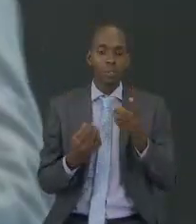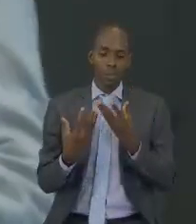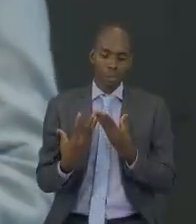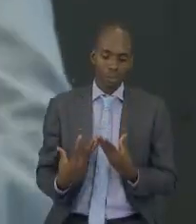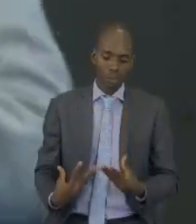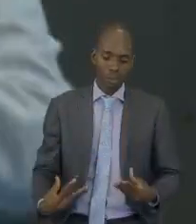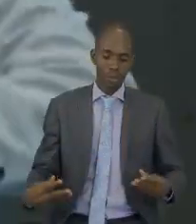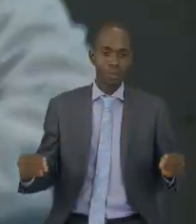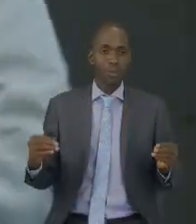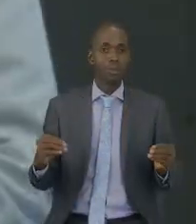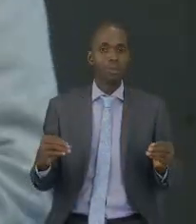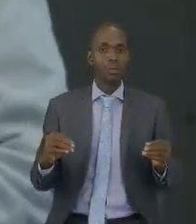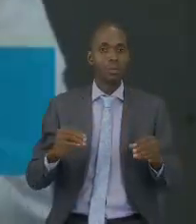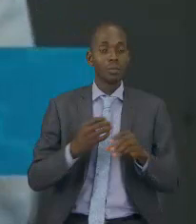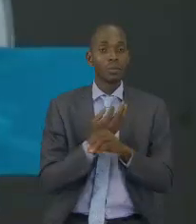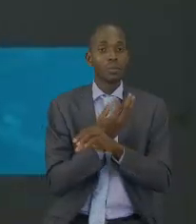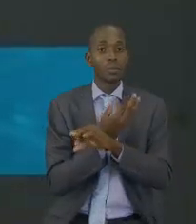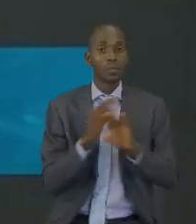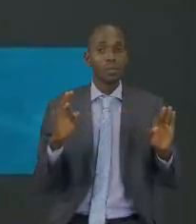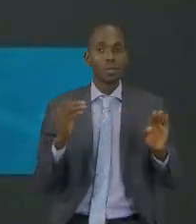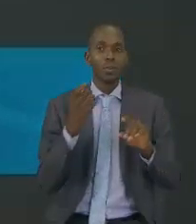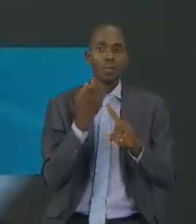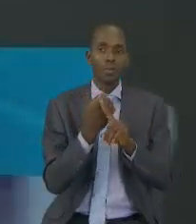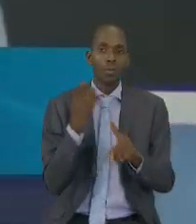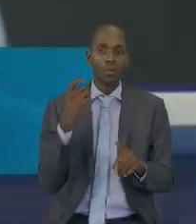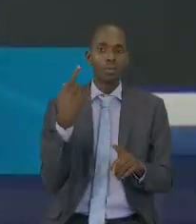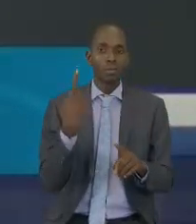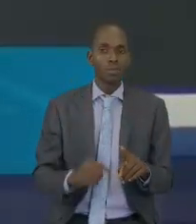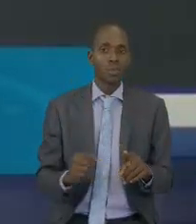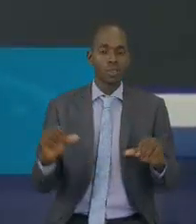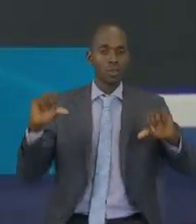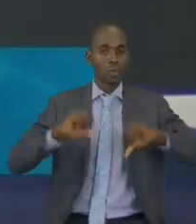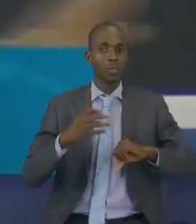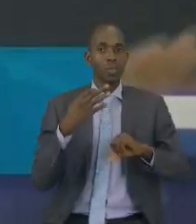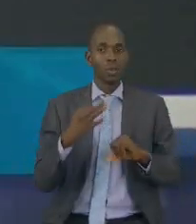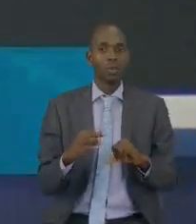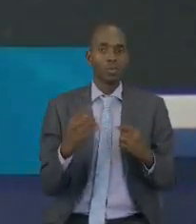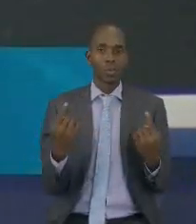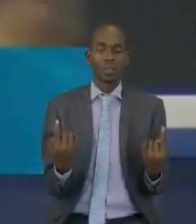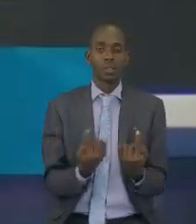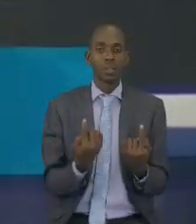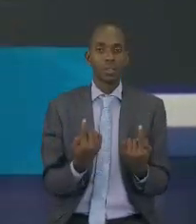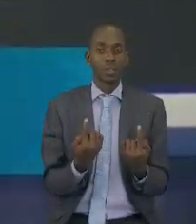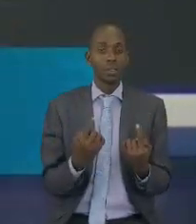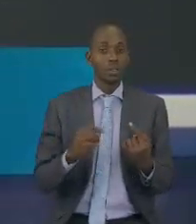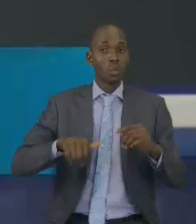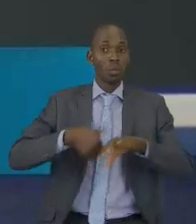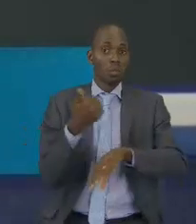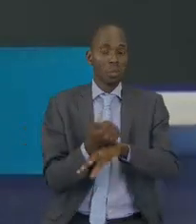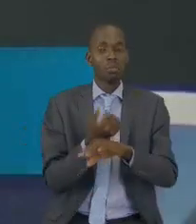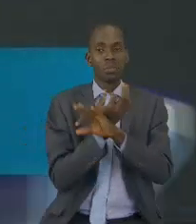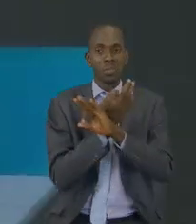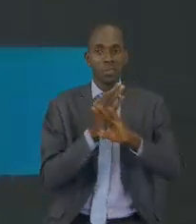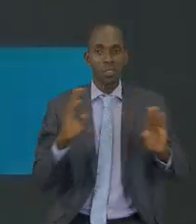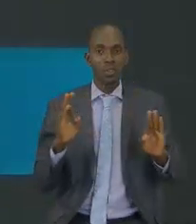freedom from the condemnation for sin. Settled freedom, a kind